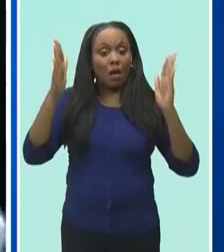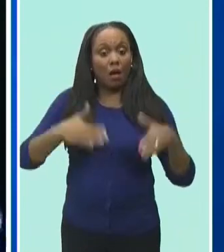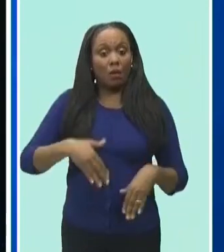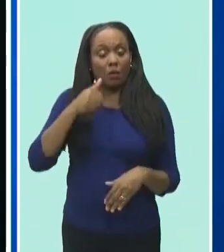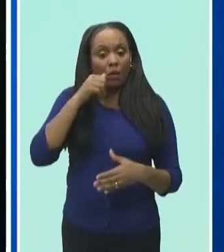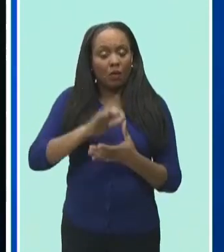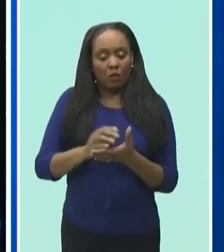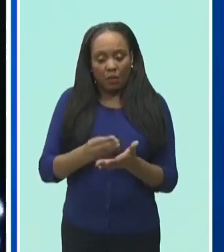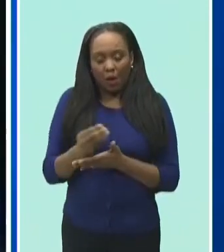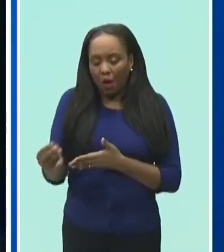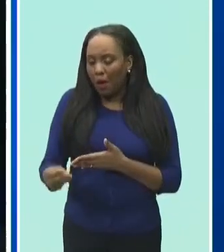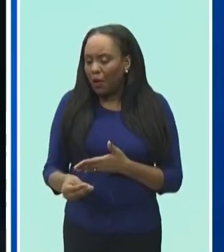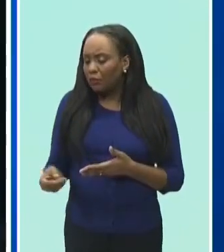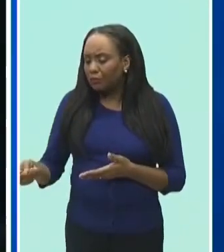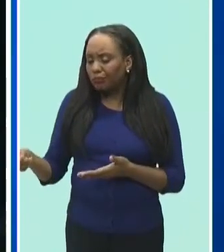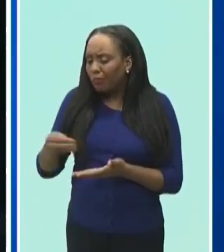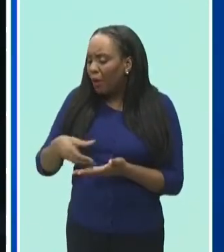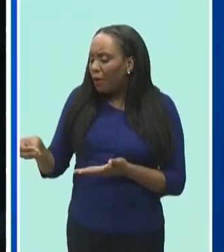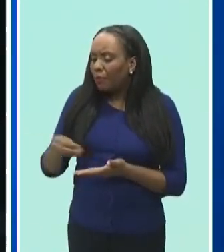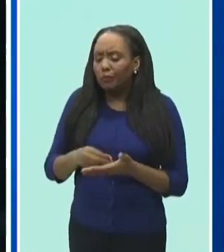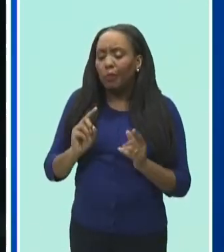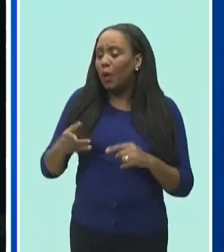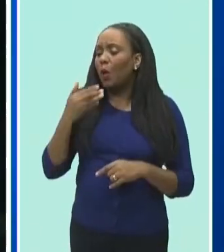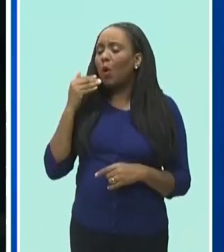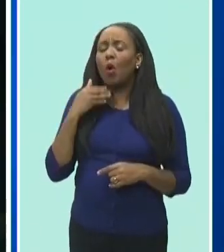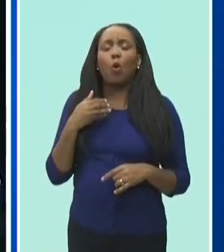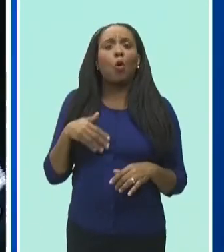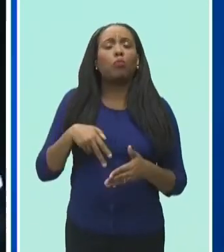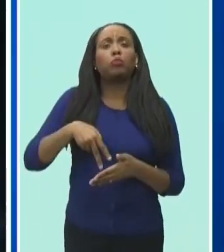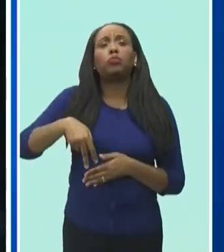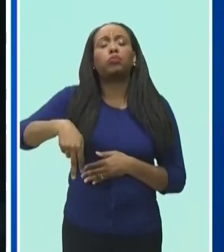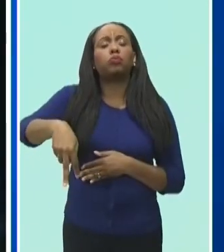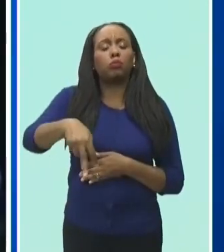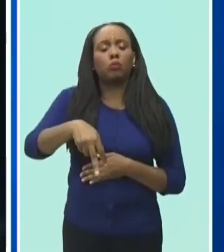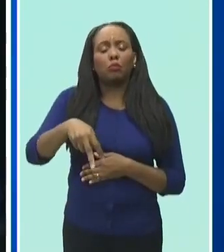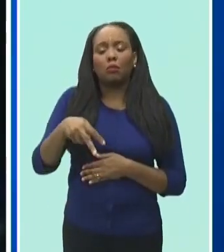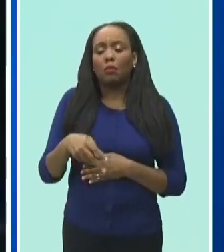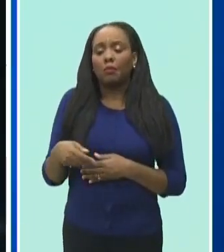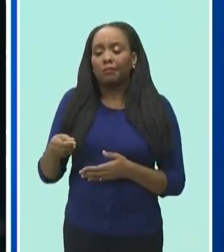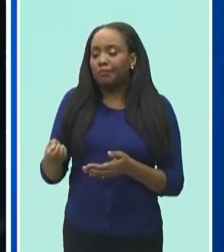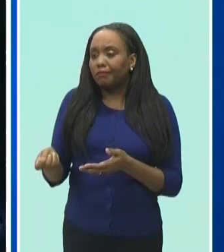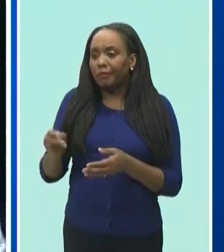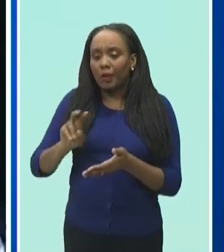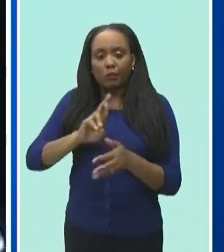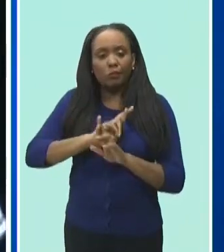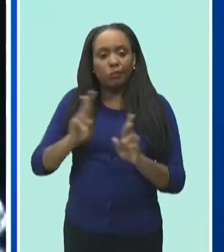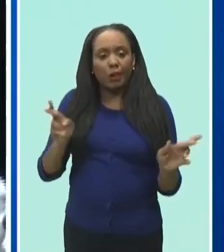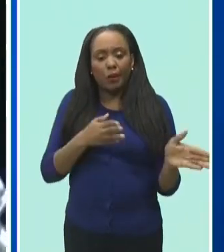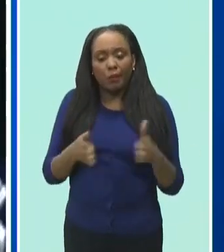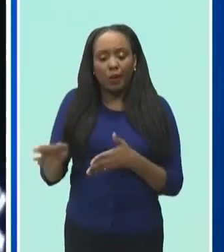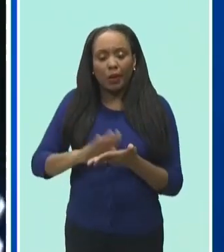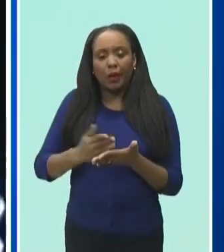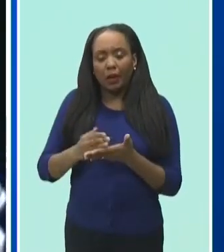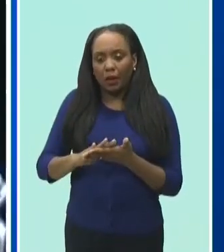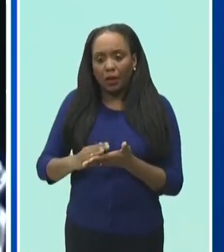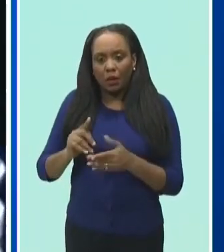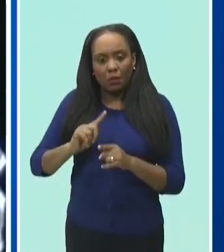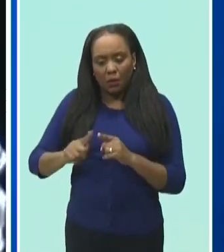market, go home with it, cook and realize that they are foreign bodies. If you look closely, you can see that there is a